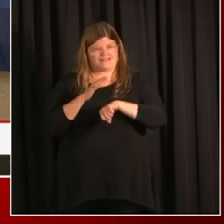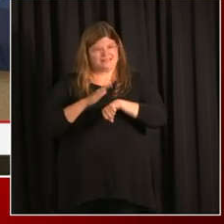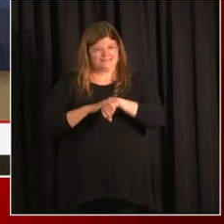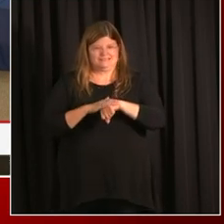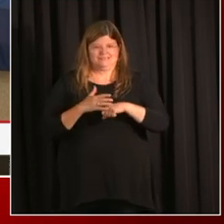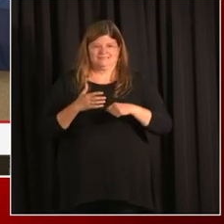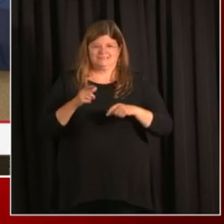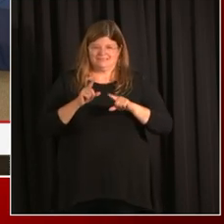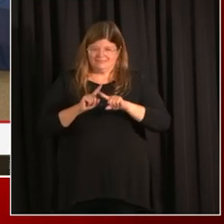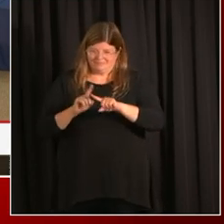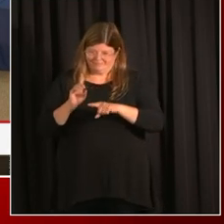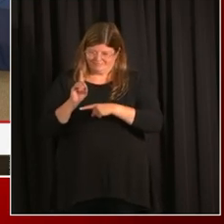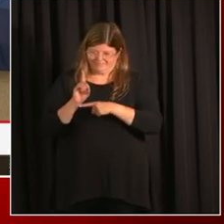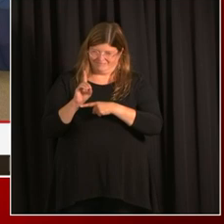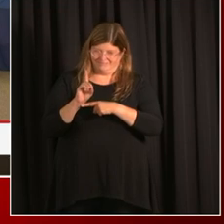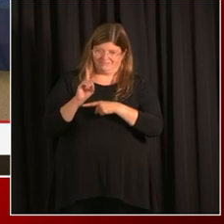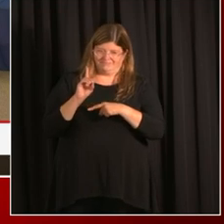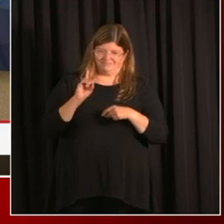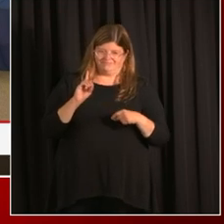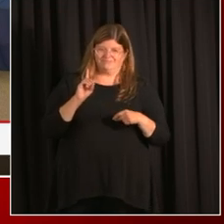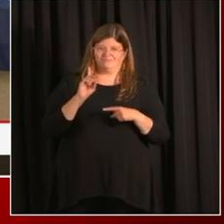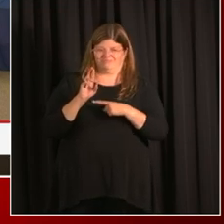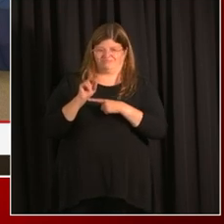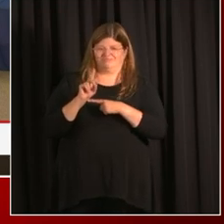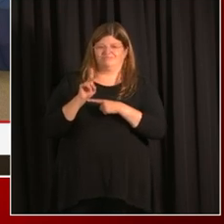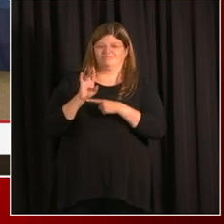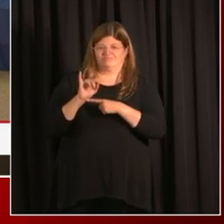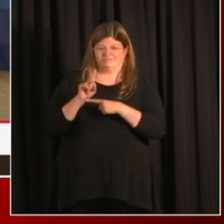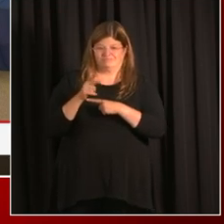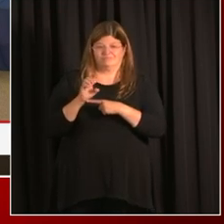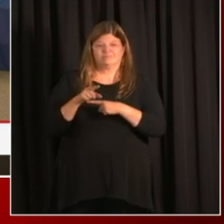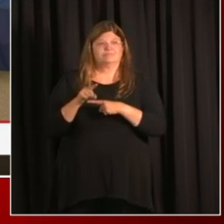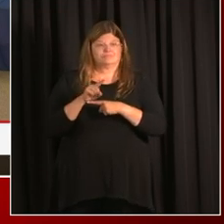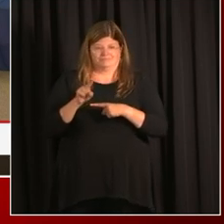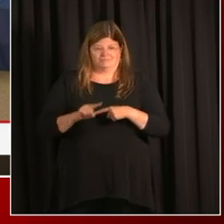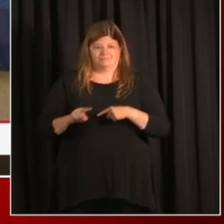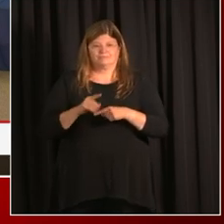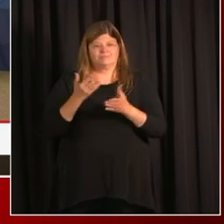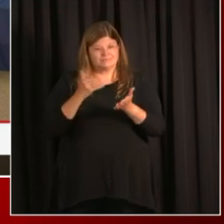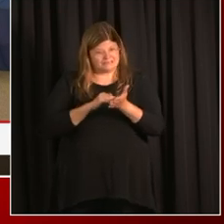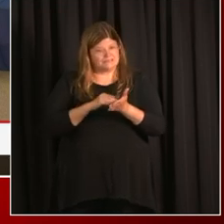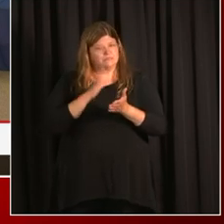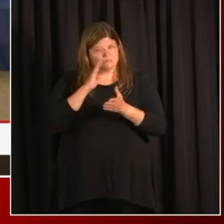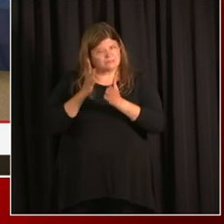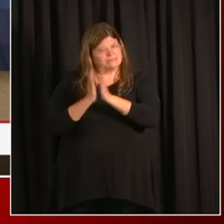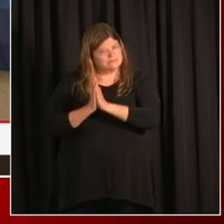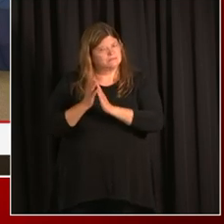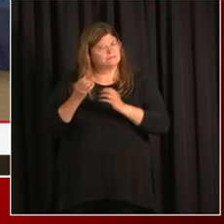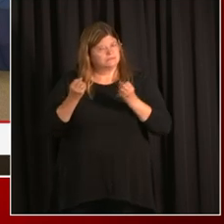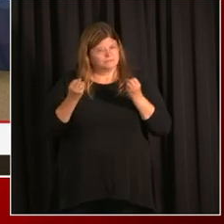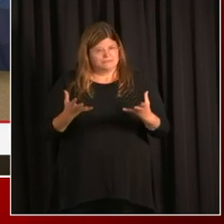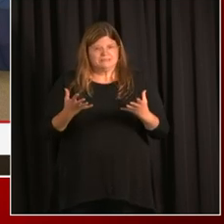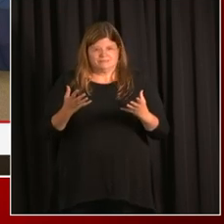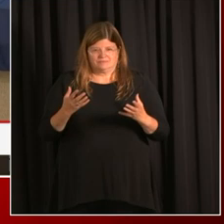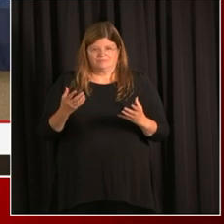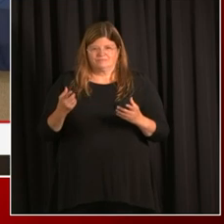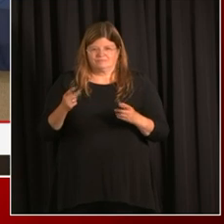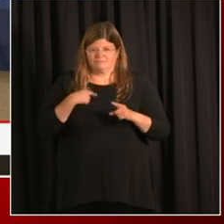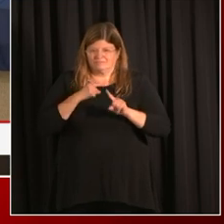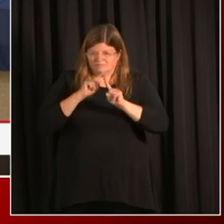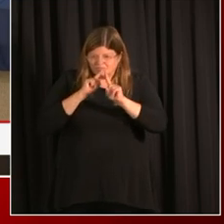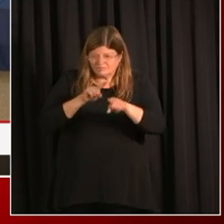that, as Dr. Rodriguez said, we will, the high frequency of requests of the appointments at DMV,